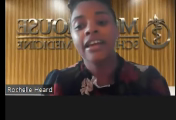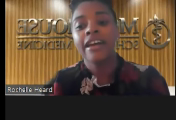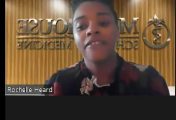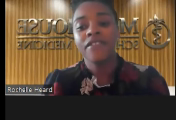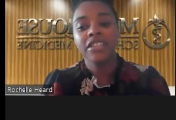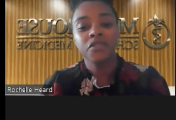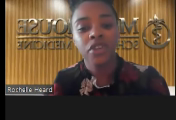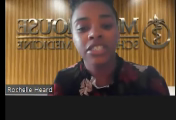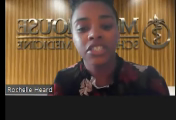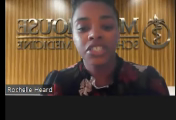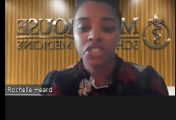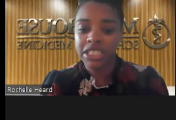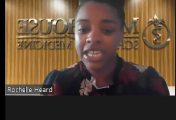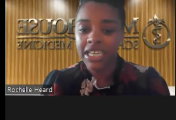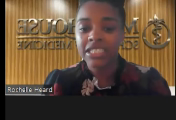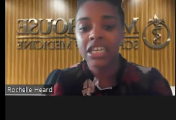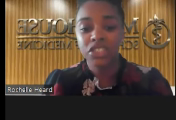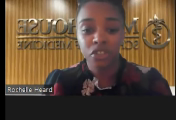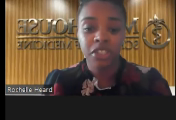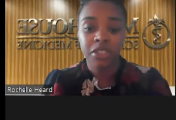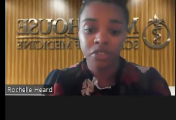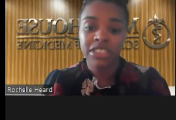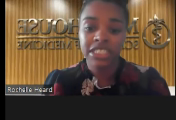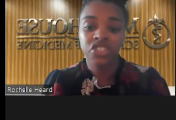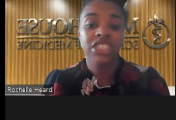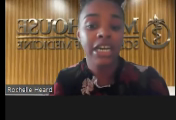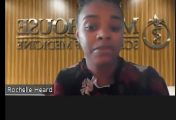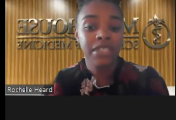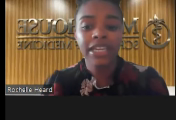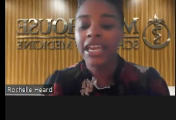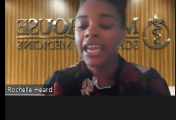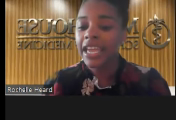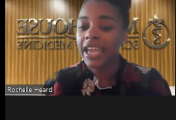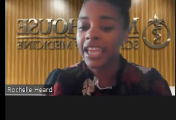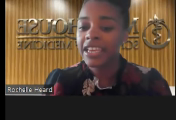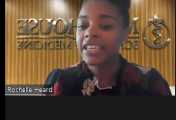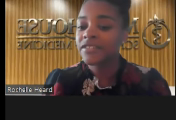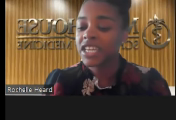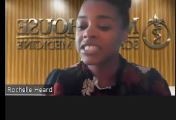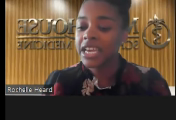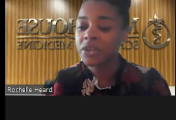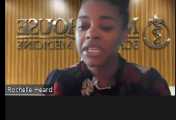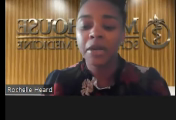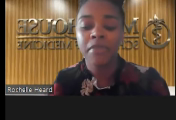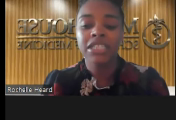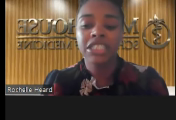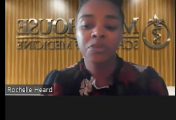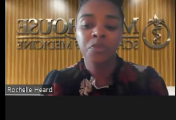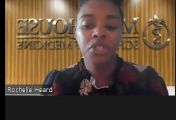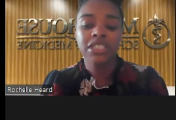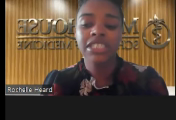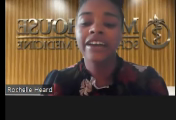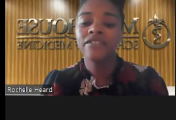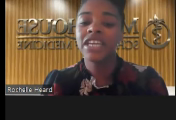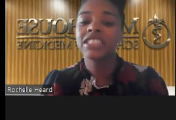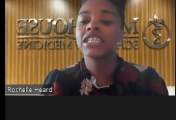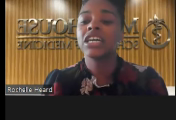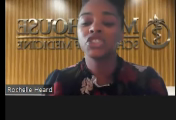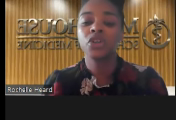assess effective strategies to enhance adult immunization uptake and advance equity among